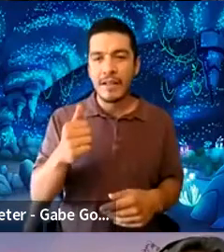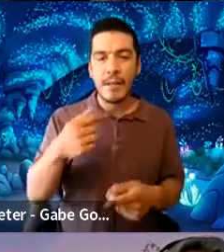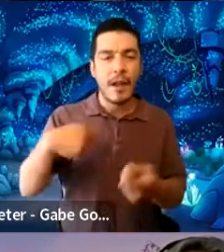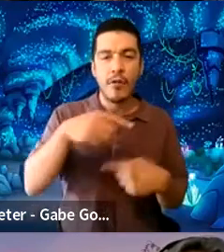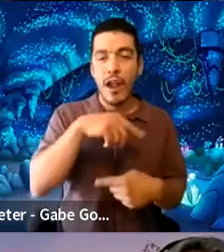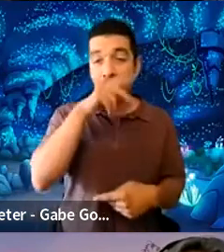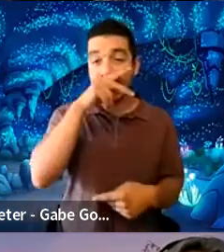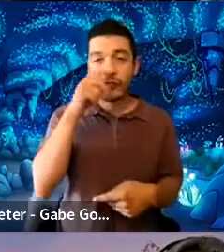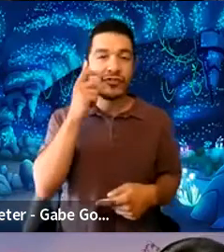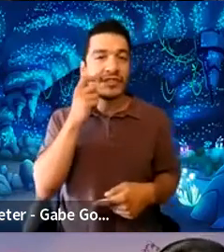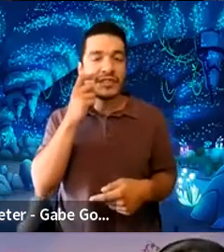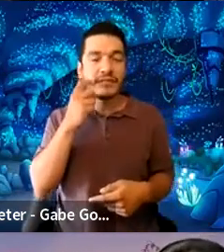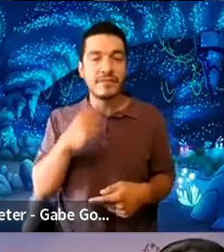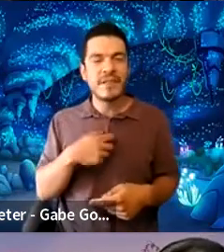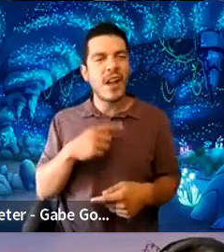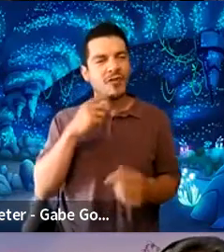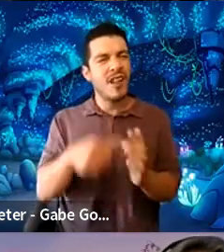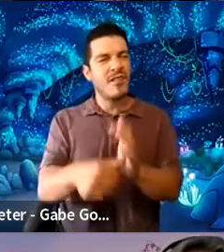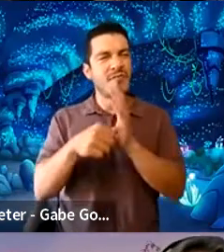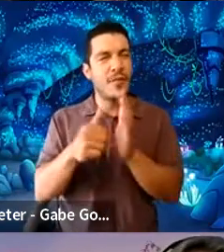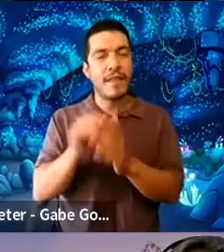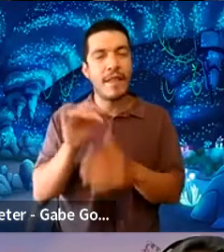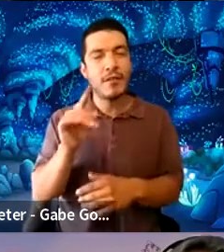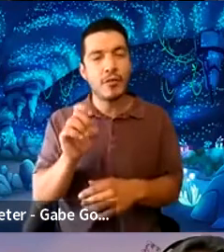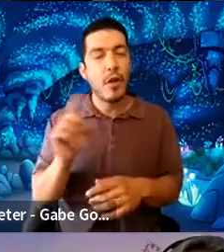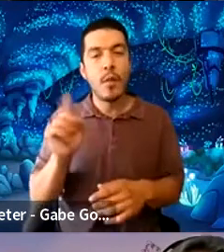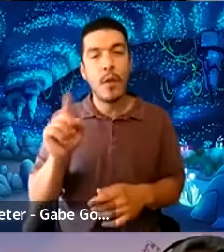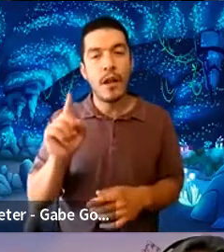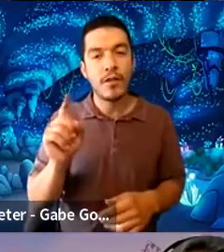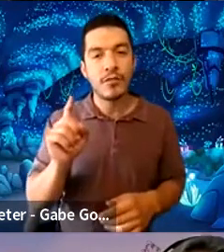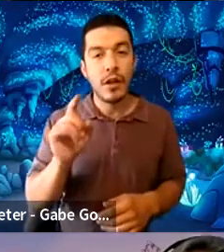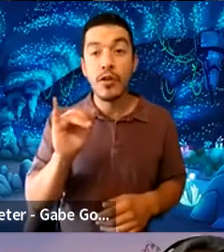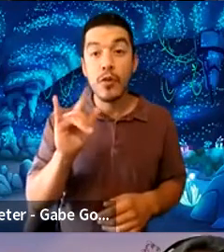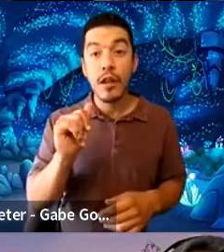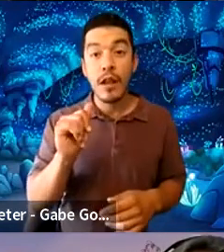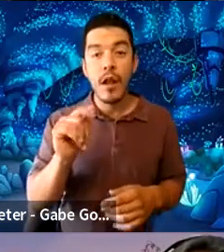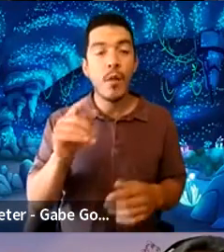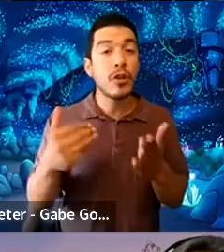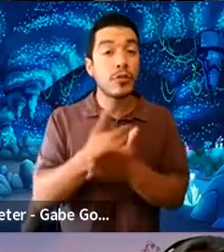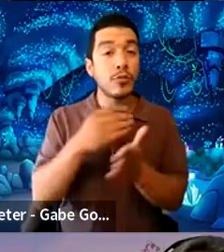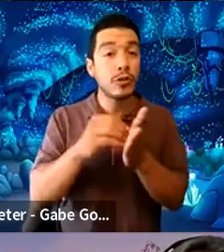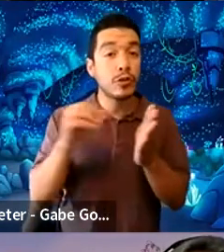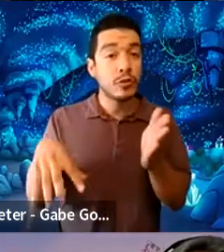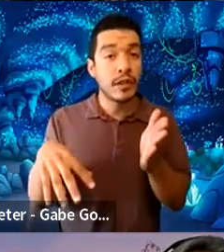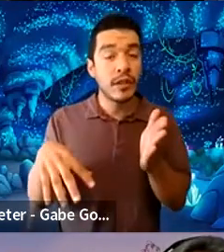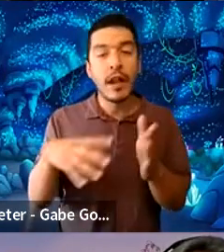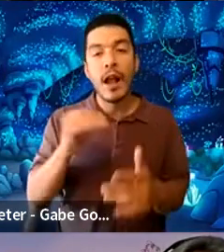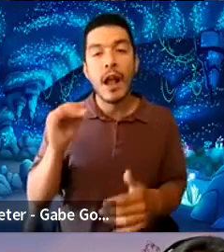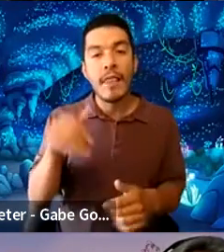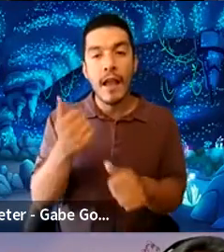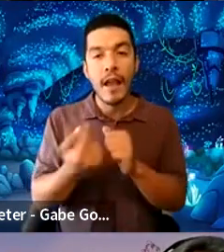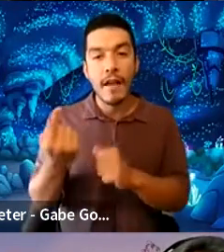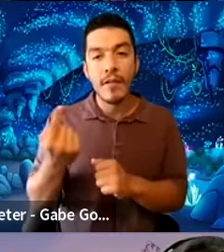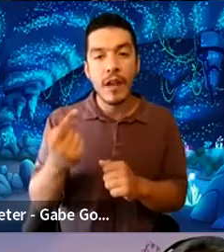toddlers recently, is I was so impressed with the episode where Julia was a new student and that